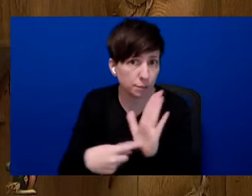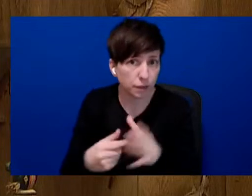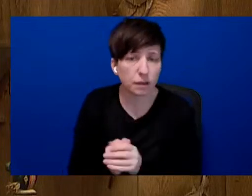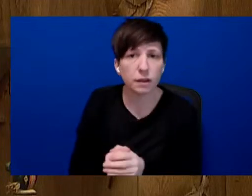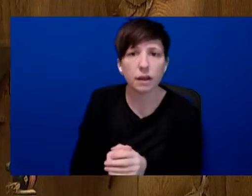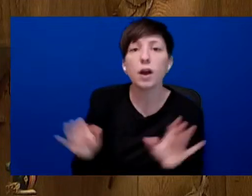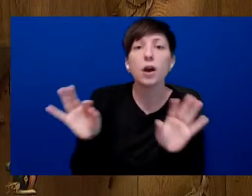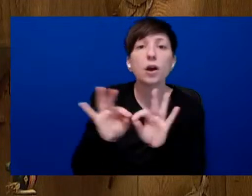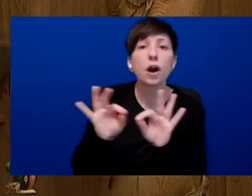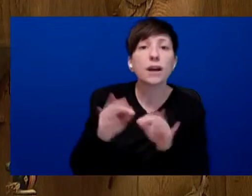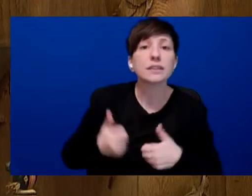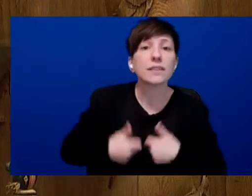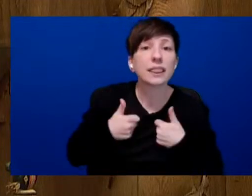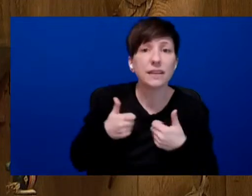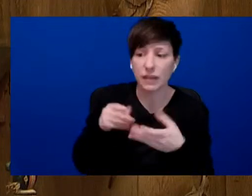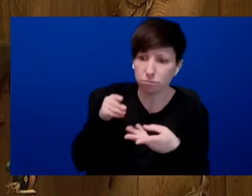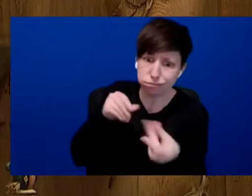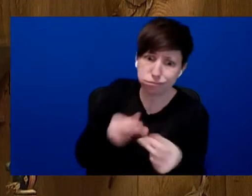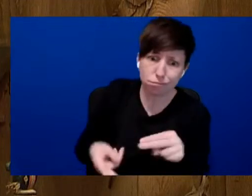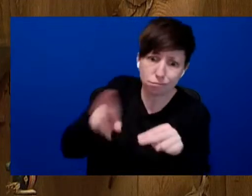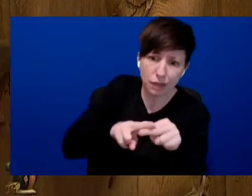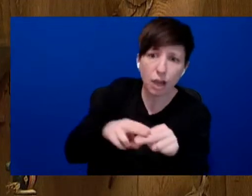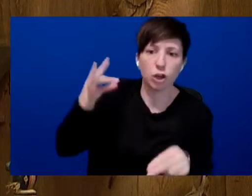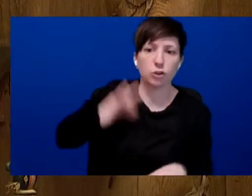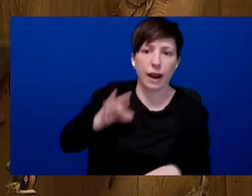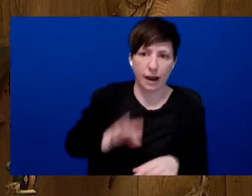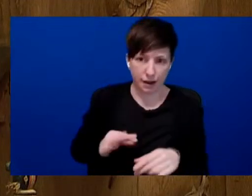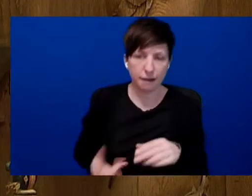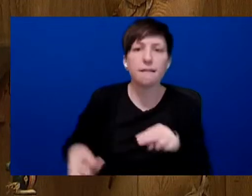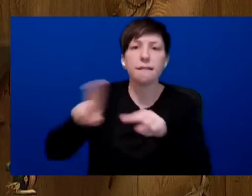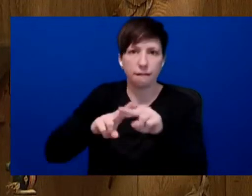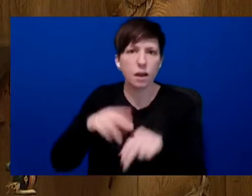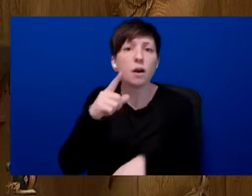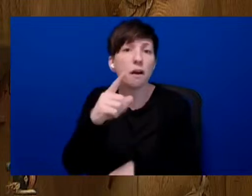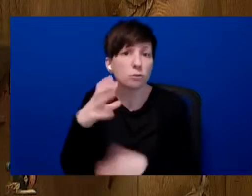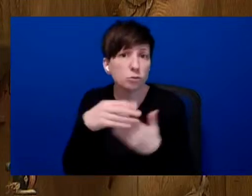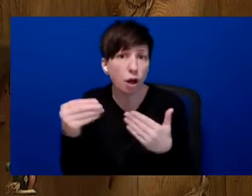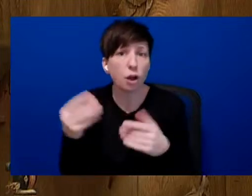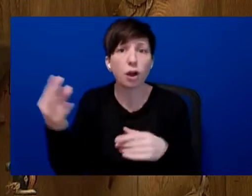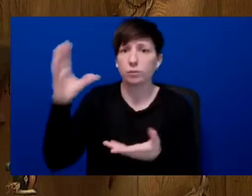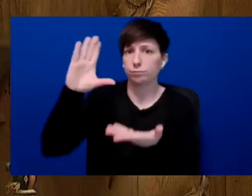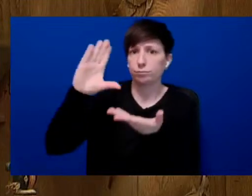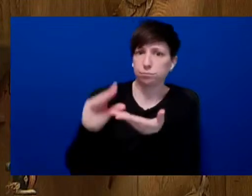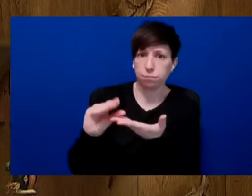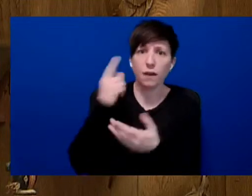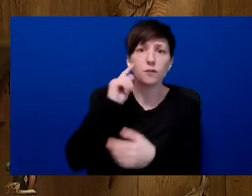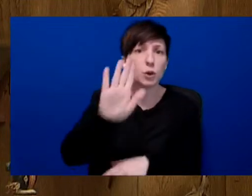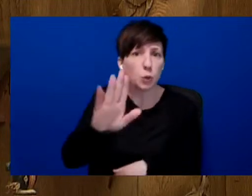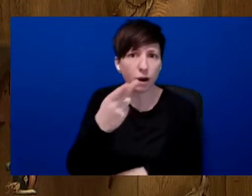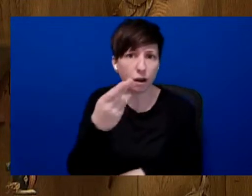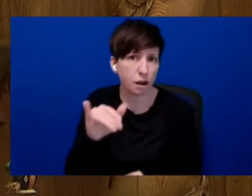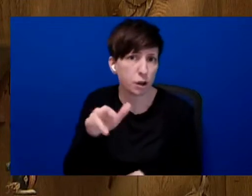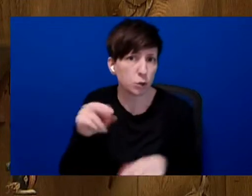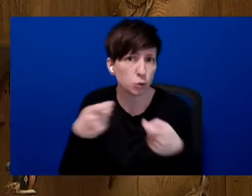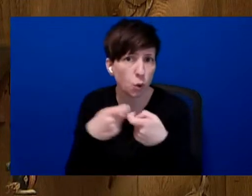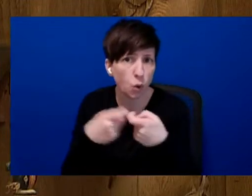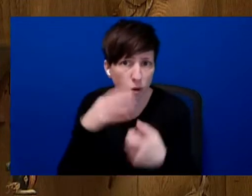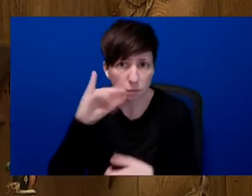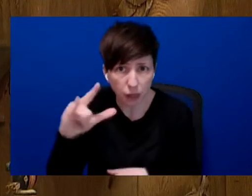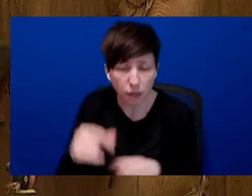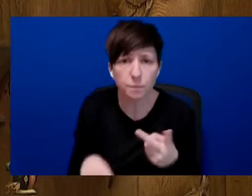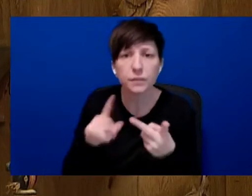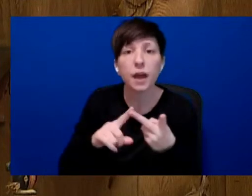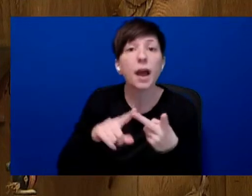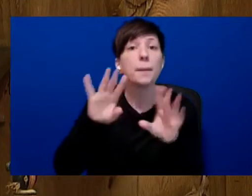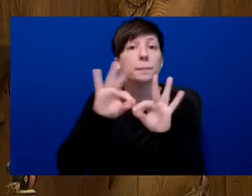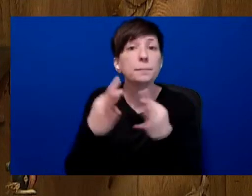out, including a $100 credit on BC Hydro bills. An increase to the BC Family Benefit means families